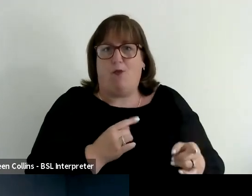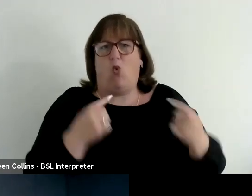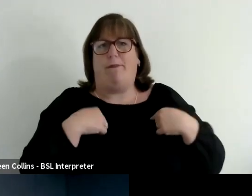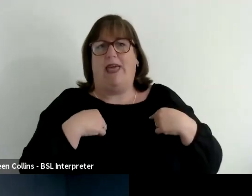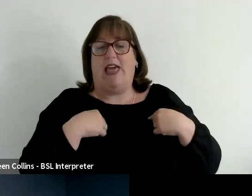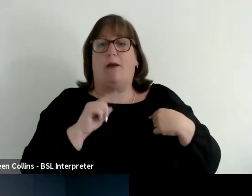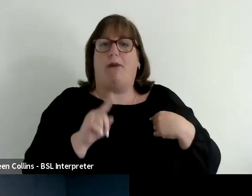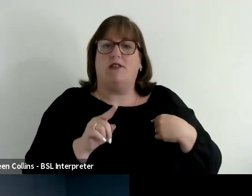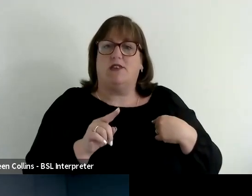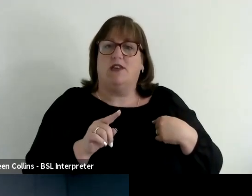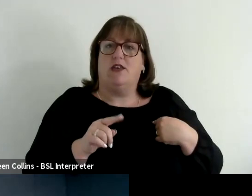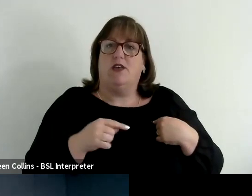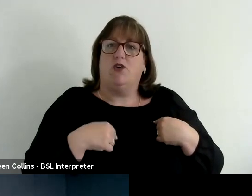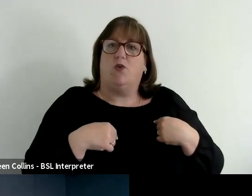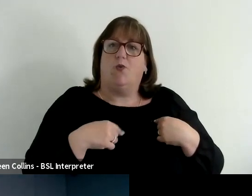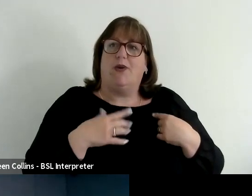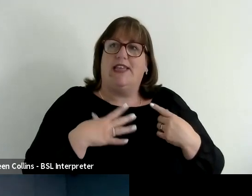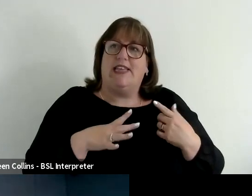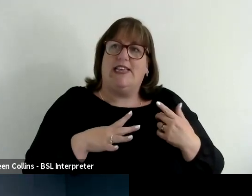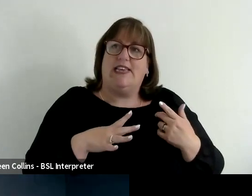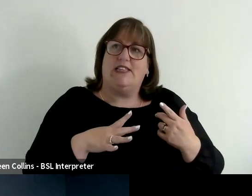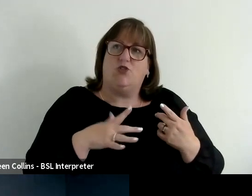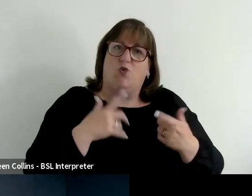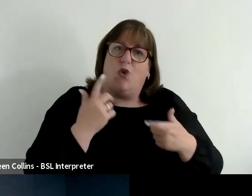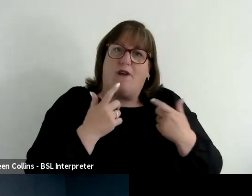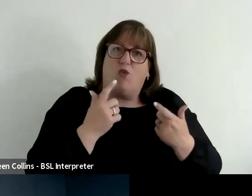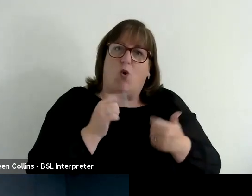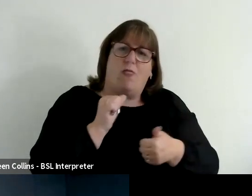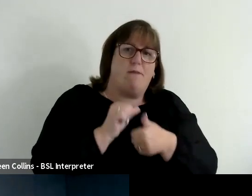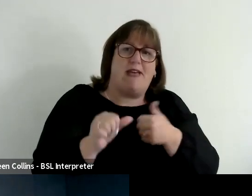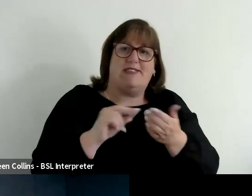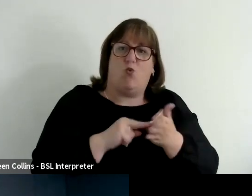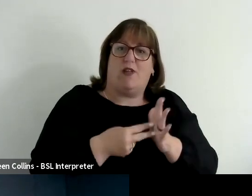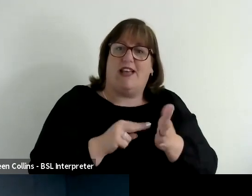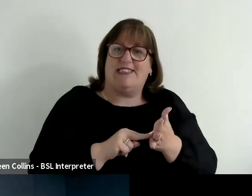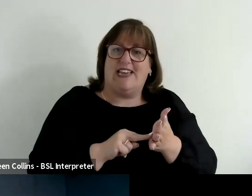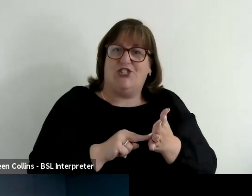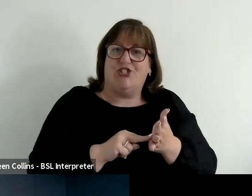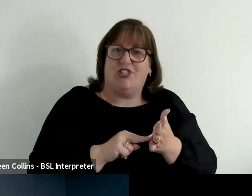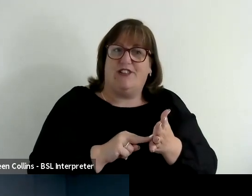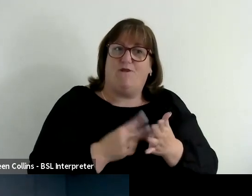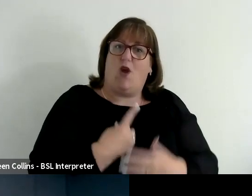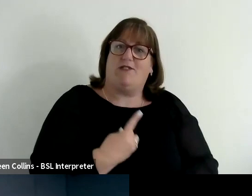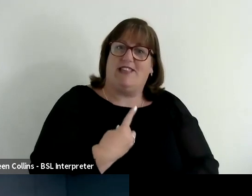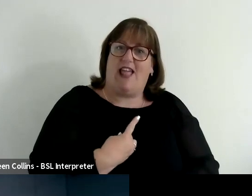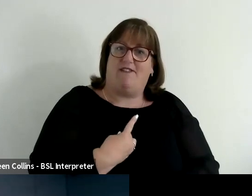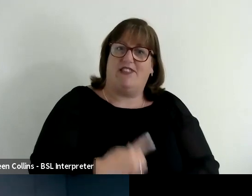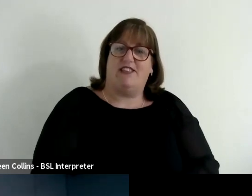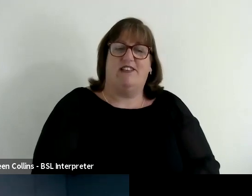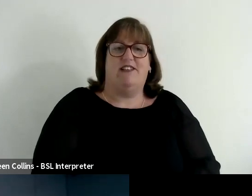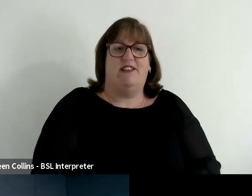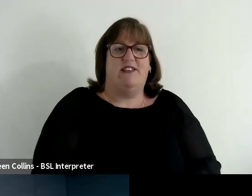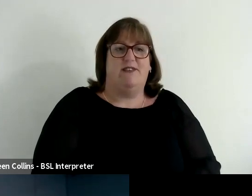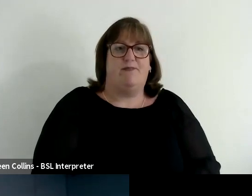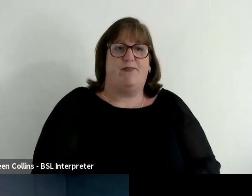what's the best organisation where they're going to thrive. Yeah, we have a mutual friend, Nicky